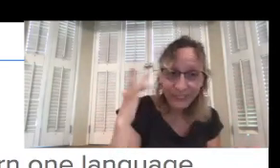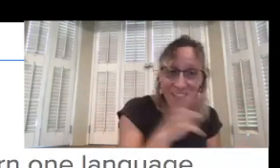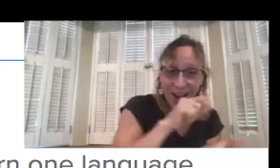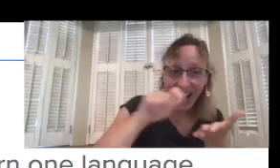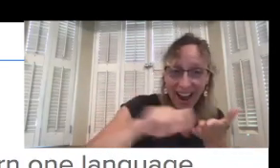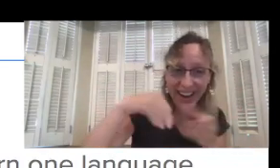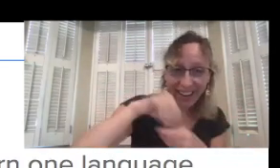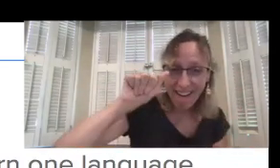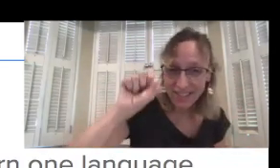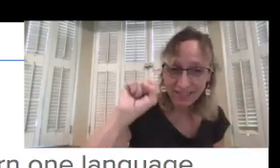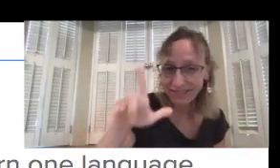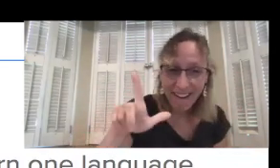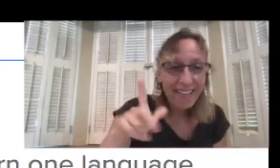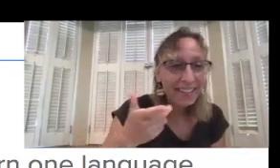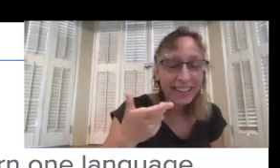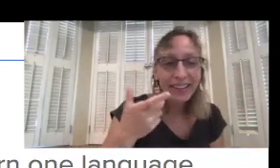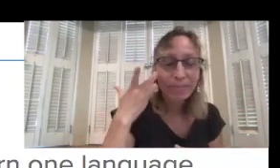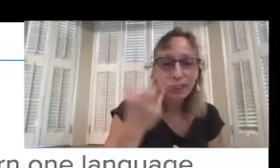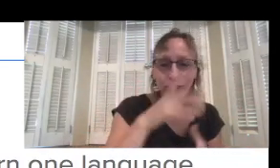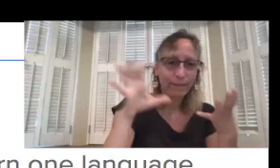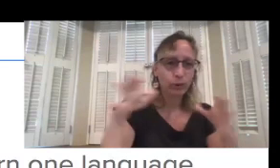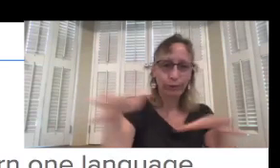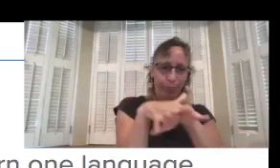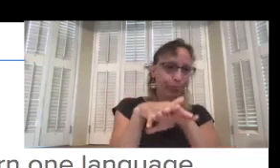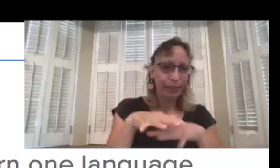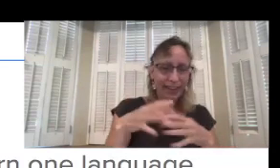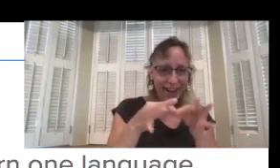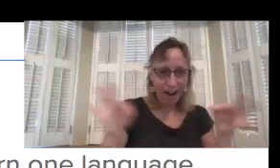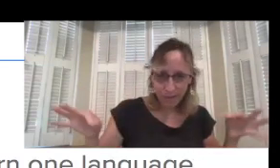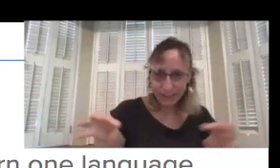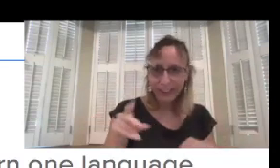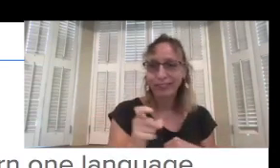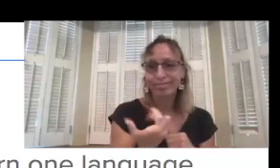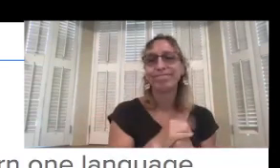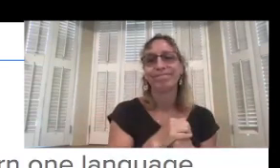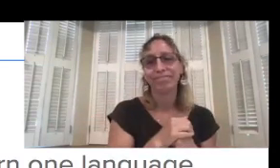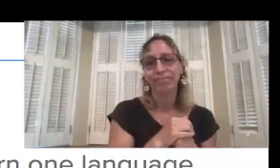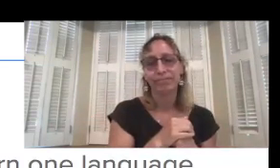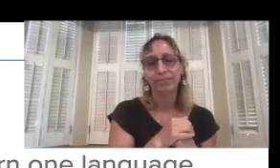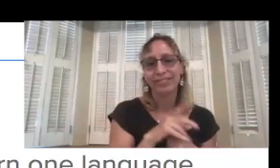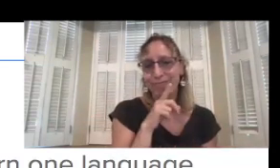Another belief is that exposing two languages or more will confuse the child.